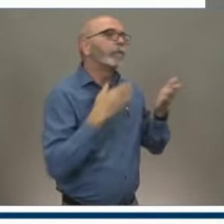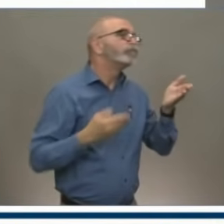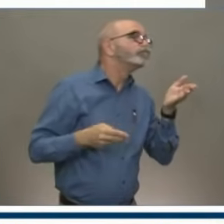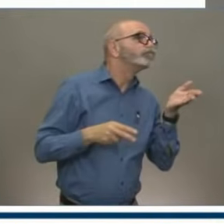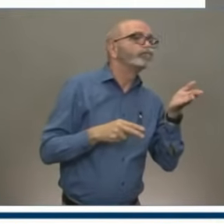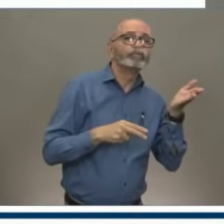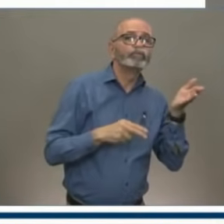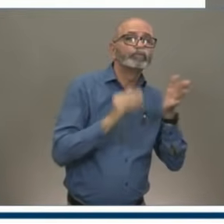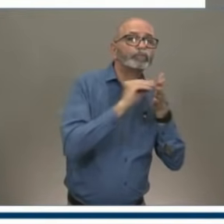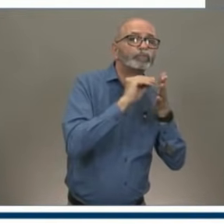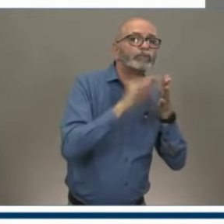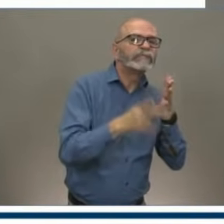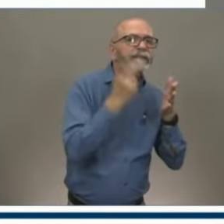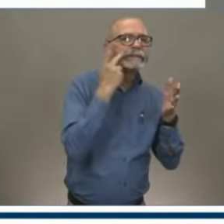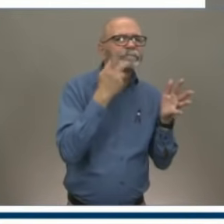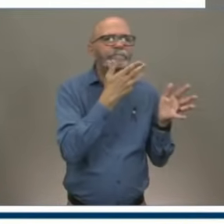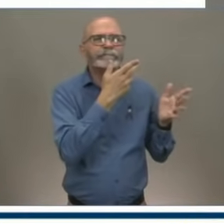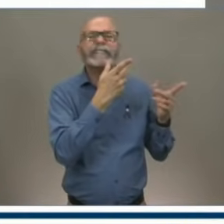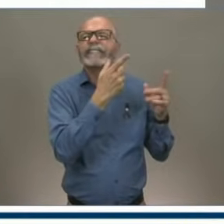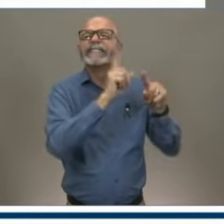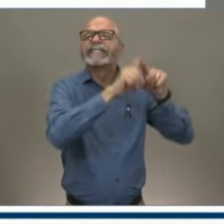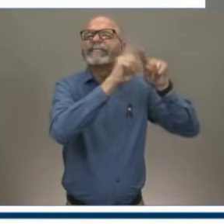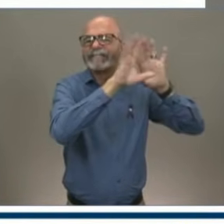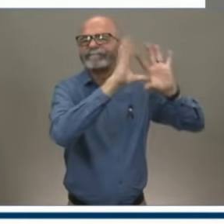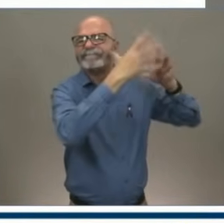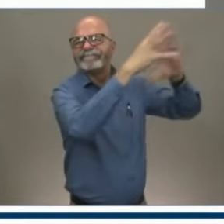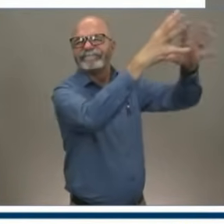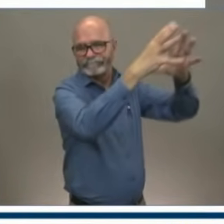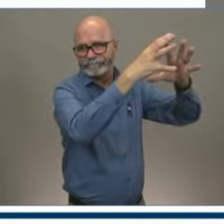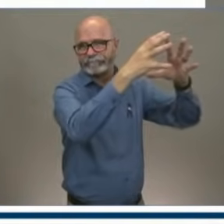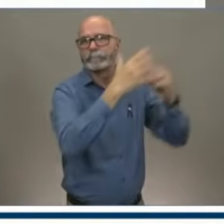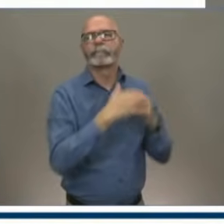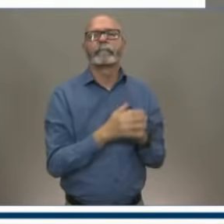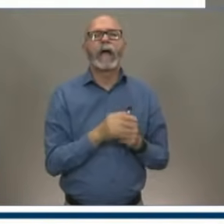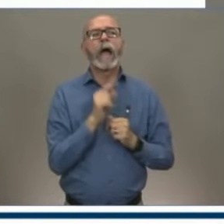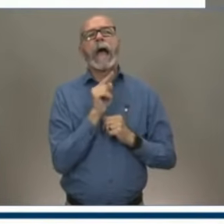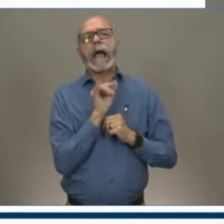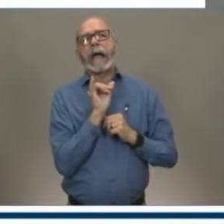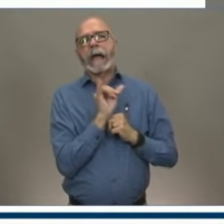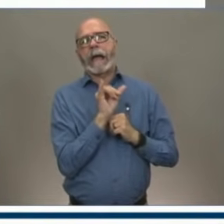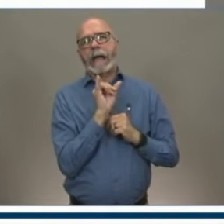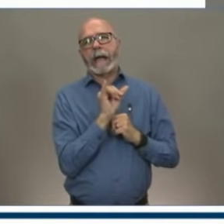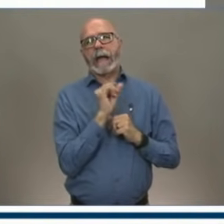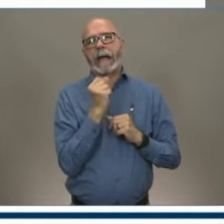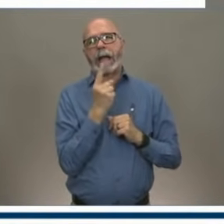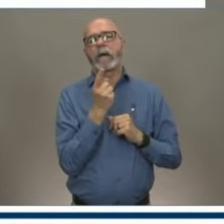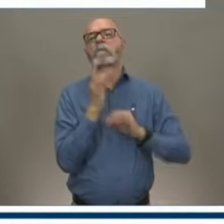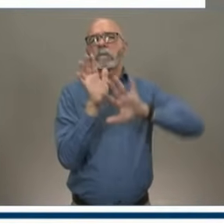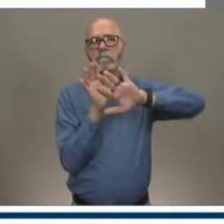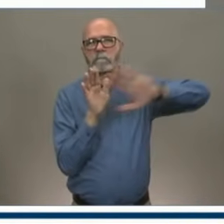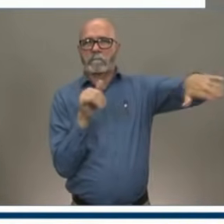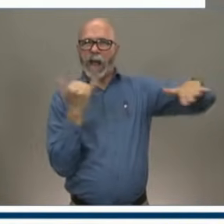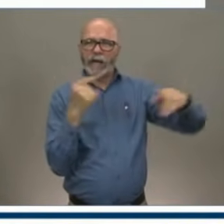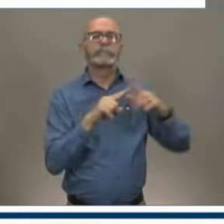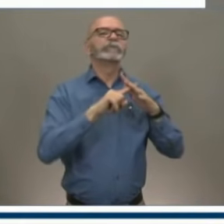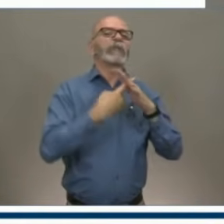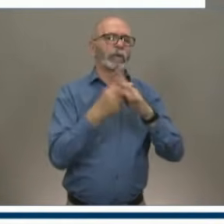other ways. We were able to finally bring on the rotational workers within the capacity that we've been building.